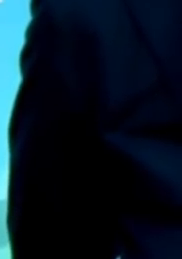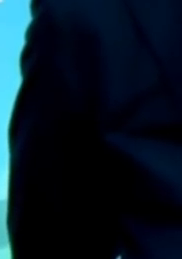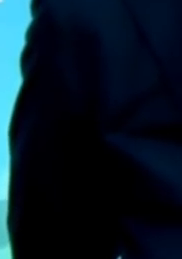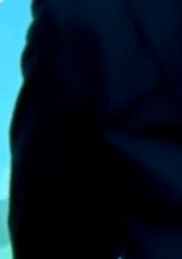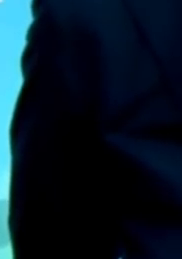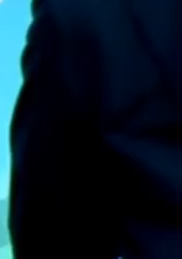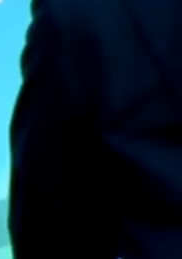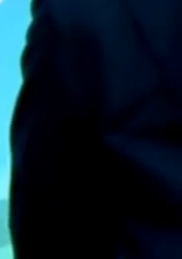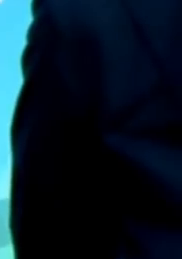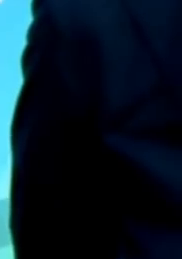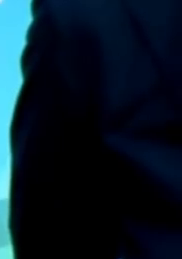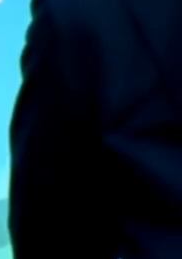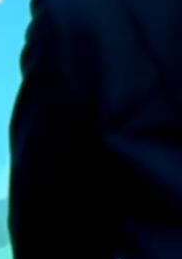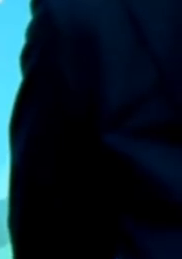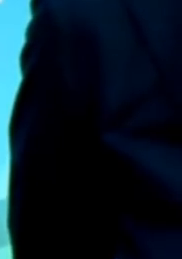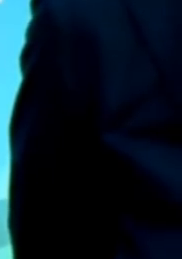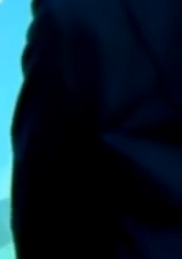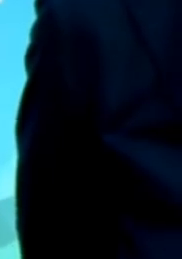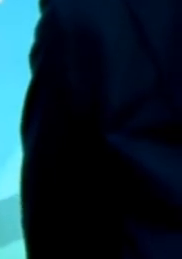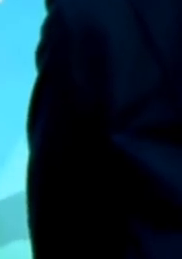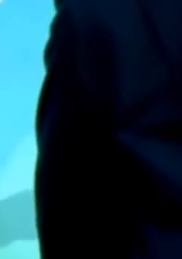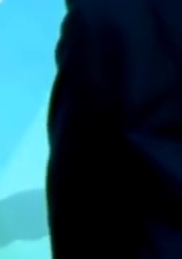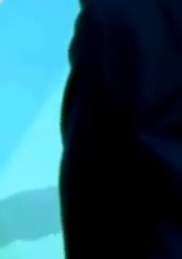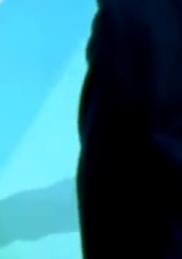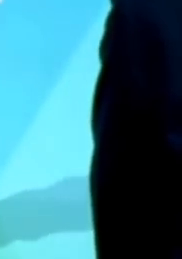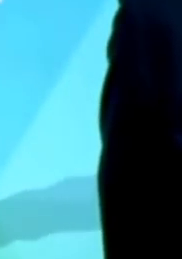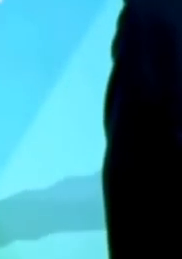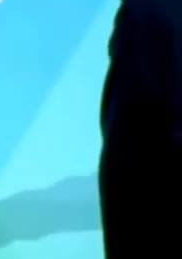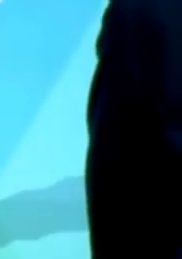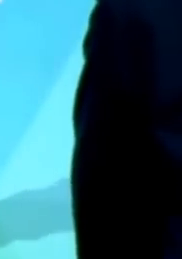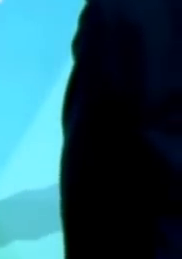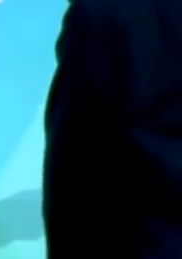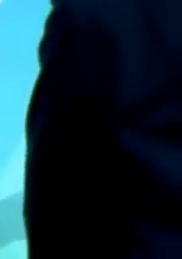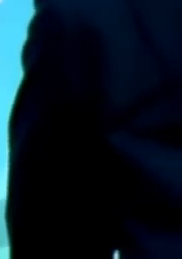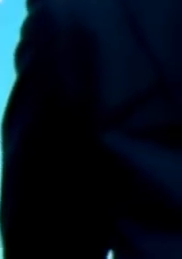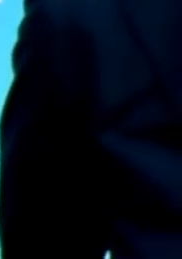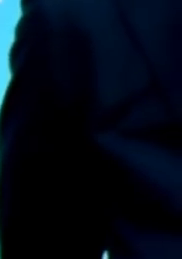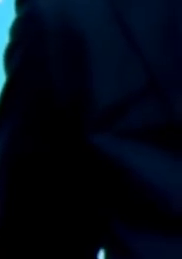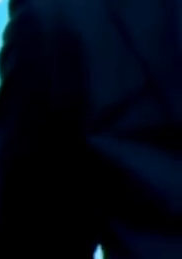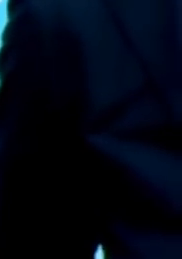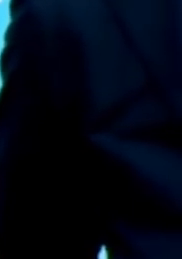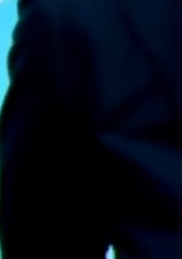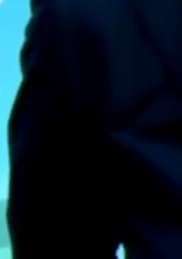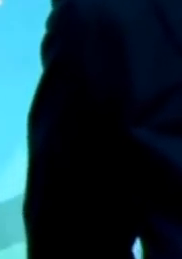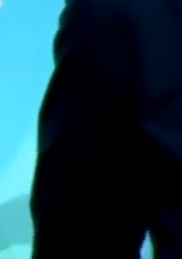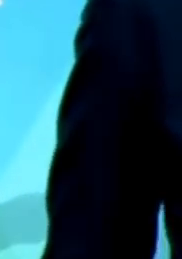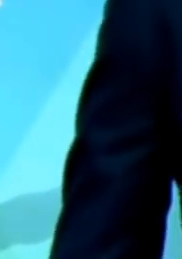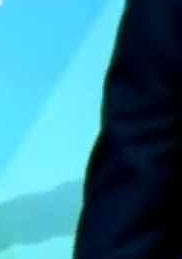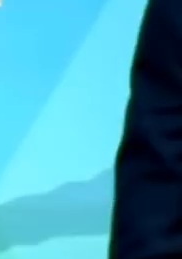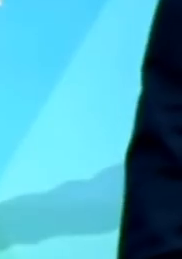countries, will be able to share experience that has already been acquired in